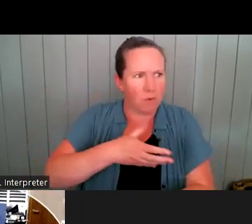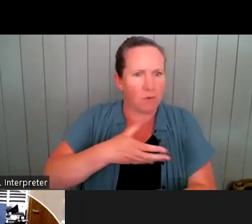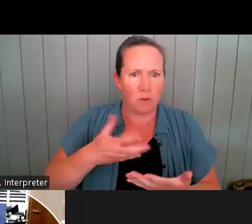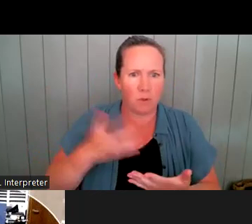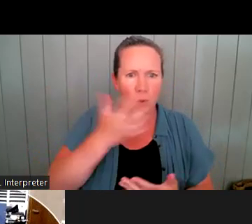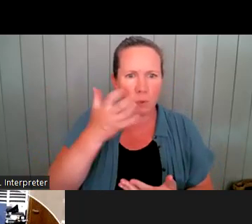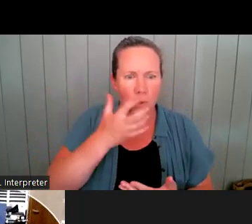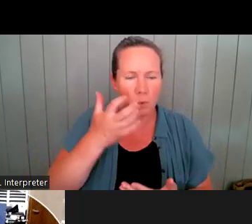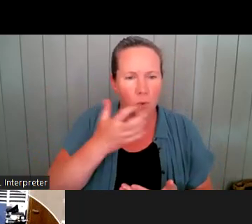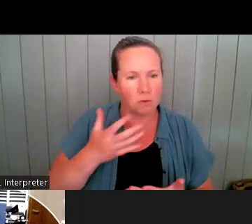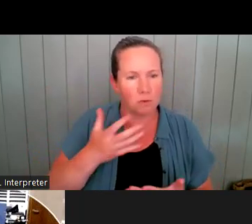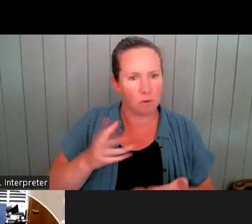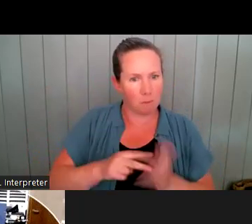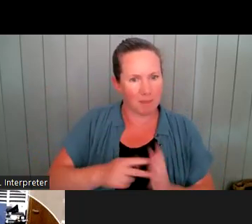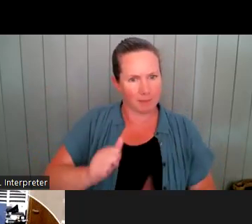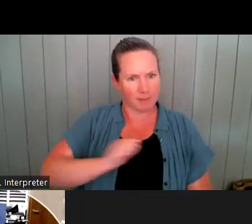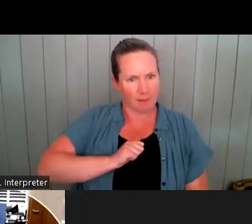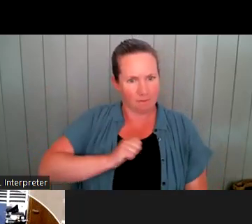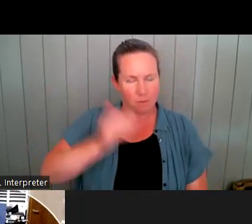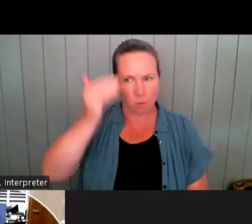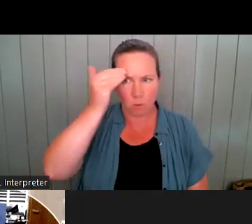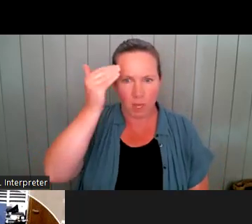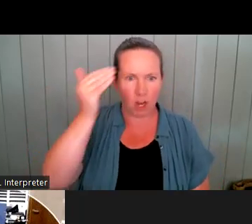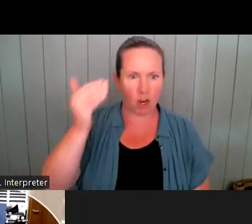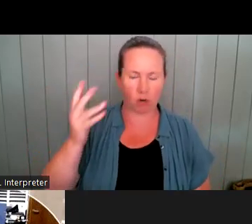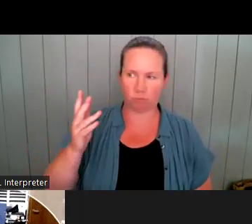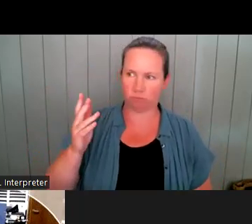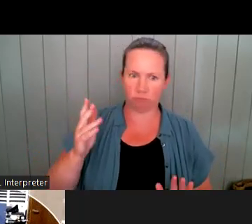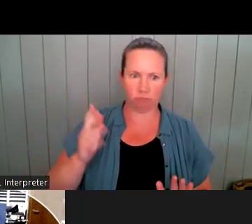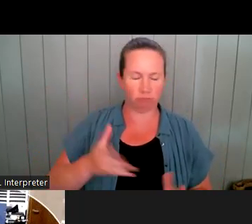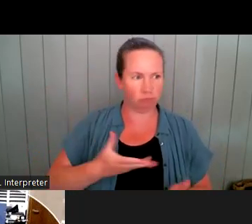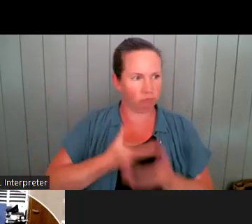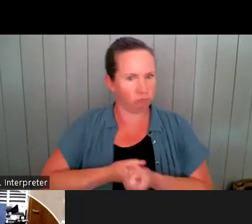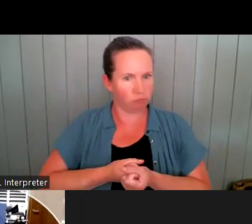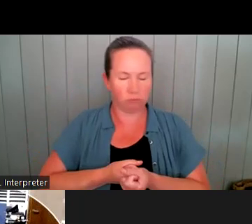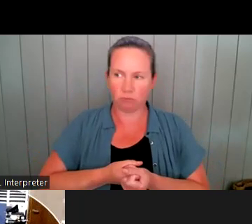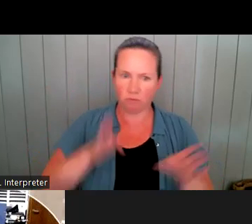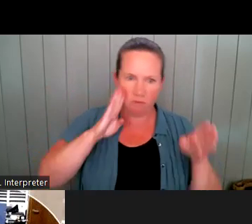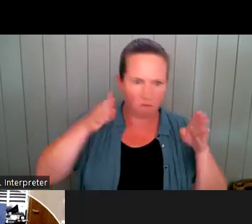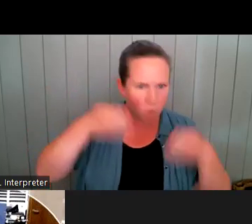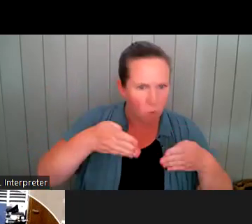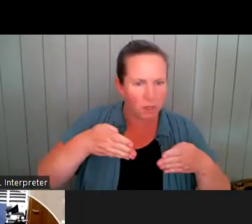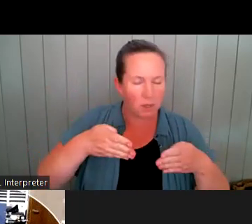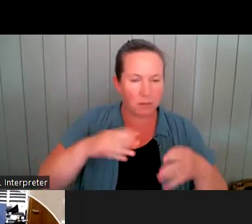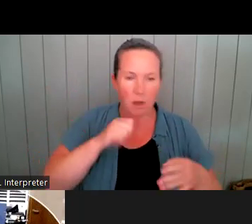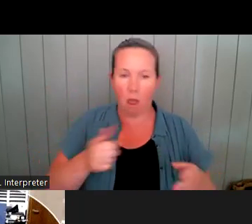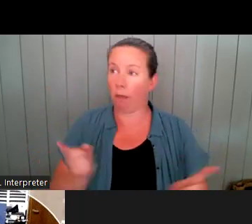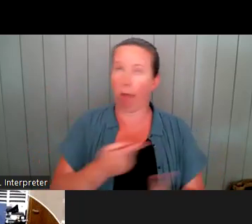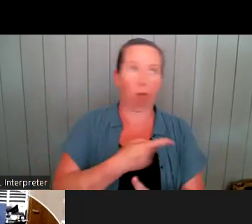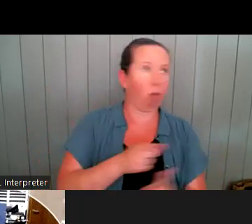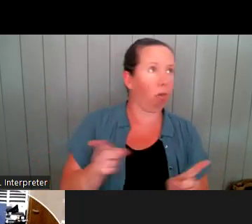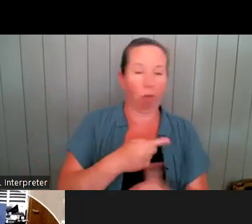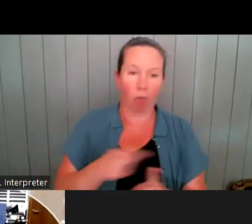knowledgeable, and focused. Um, so by the end of this particular webinar, we want you